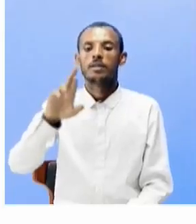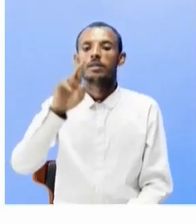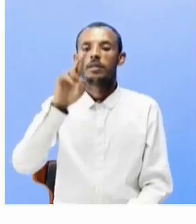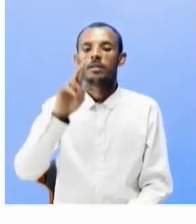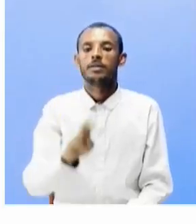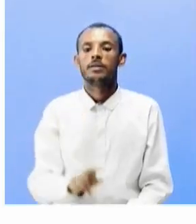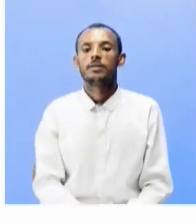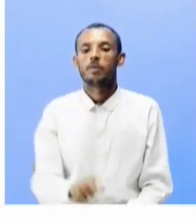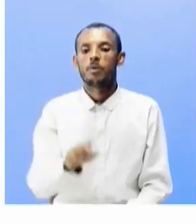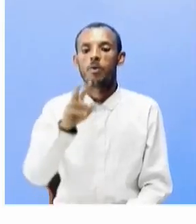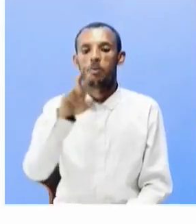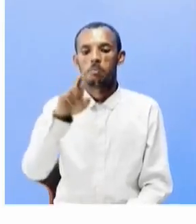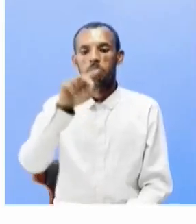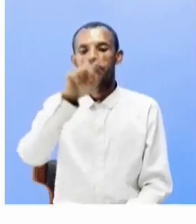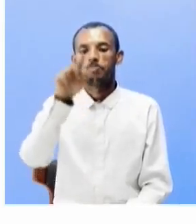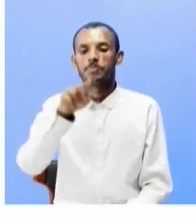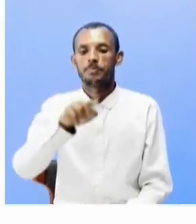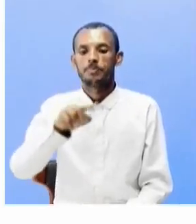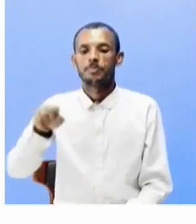of